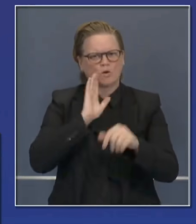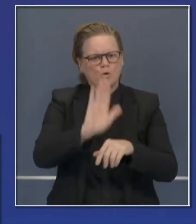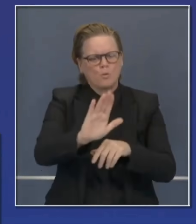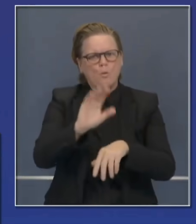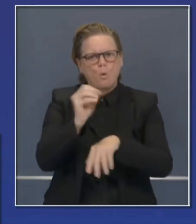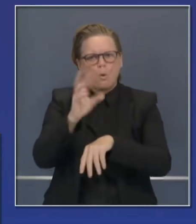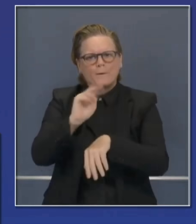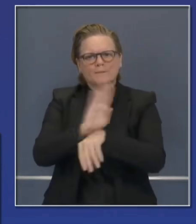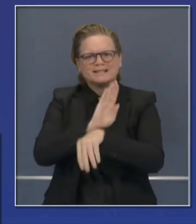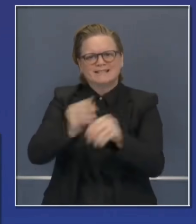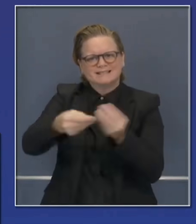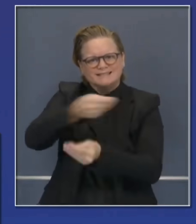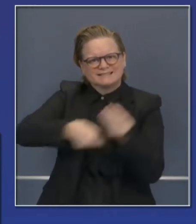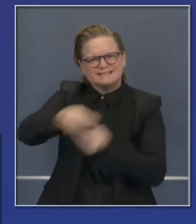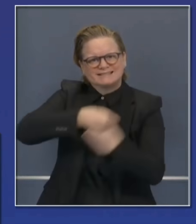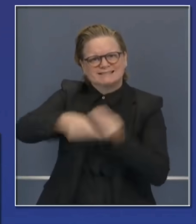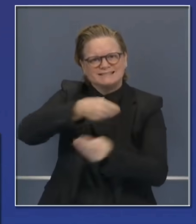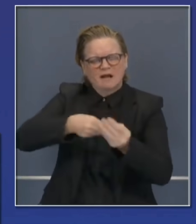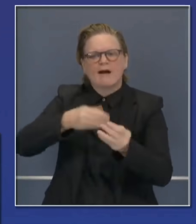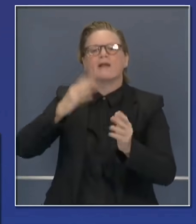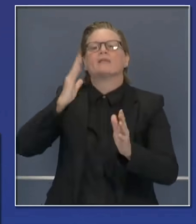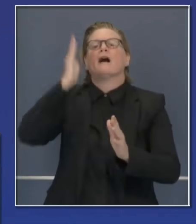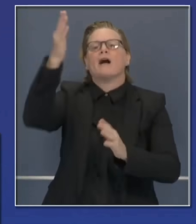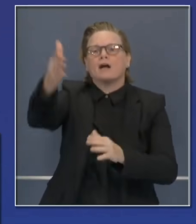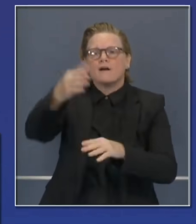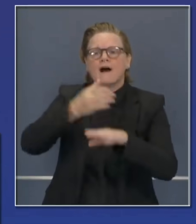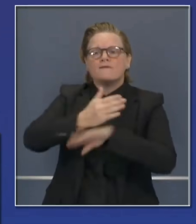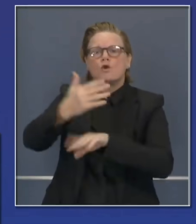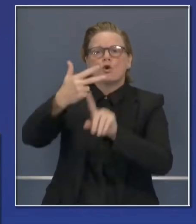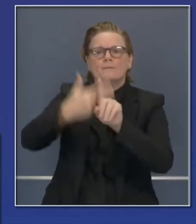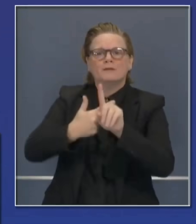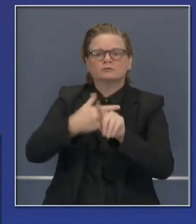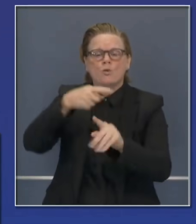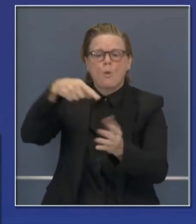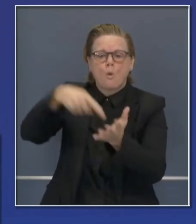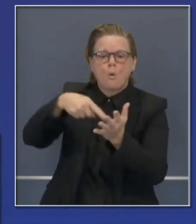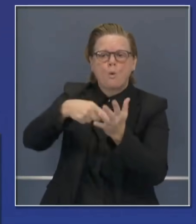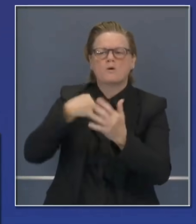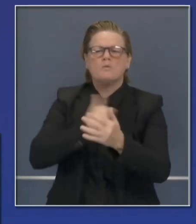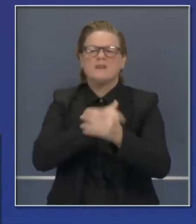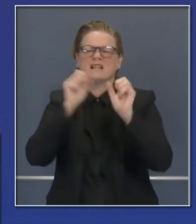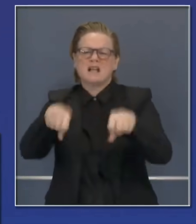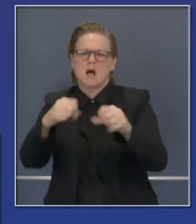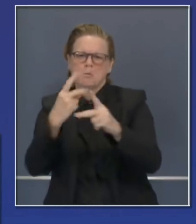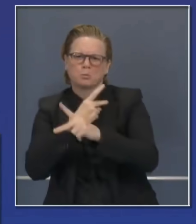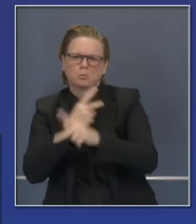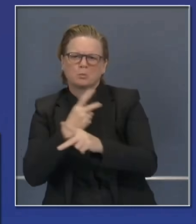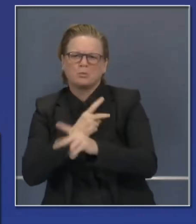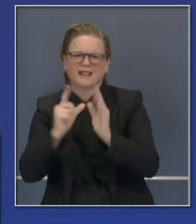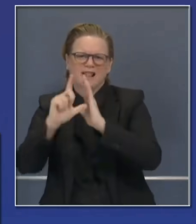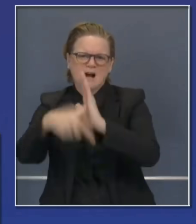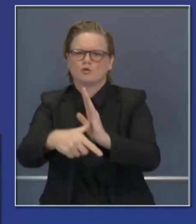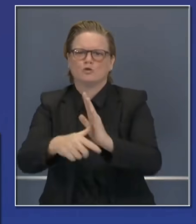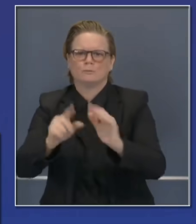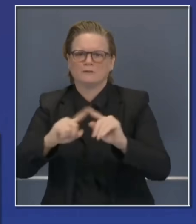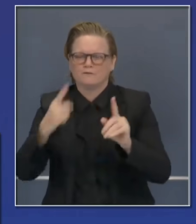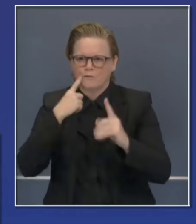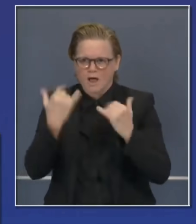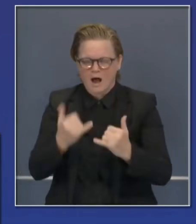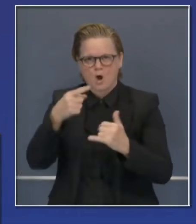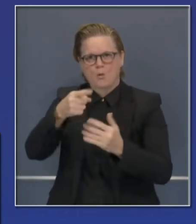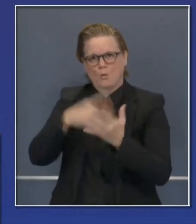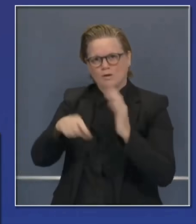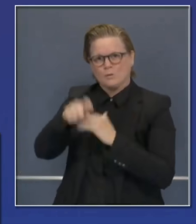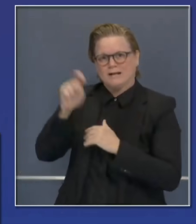up to $1 million in sales tax. We're going to expand interest-free for businesses that have $5 million